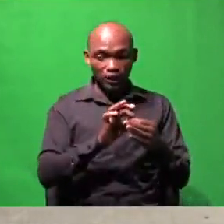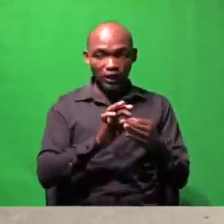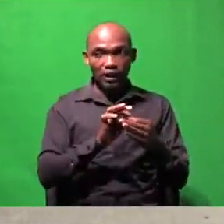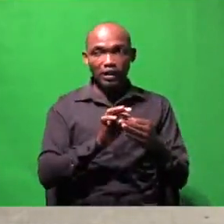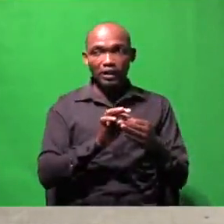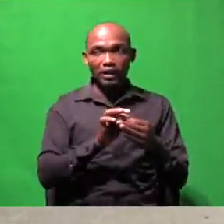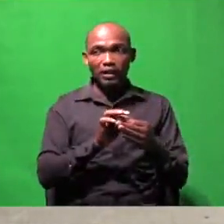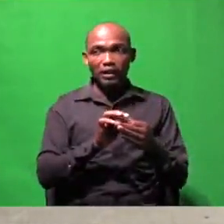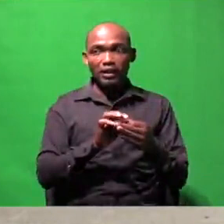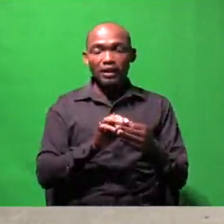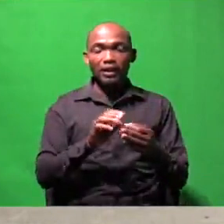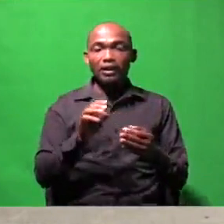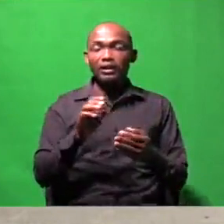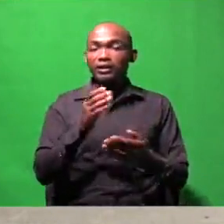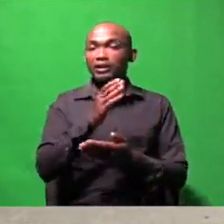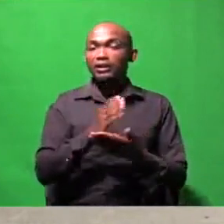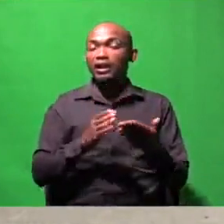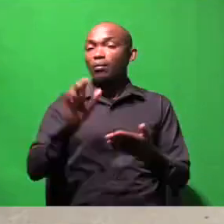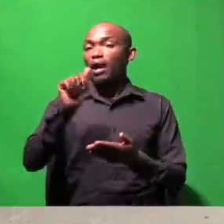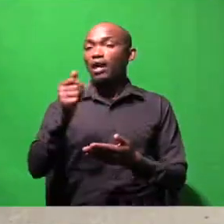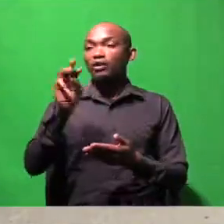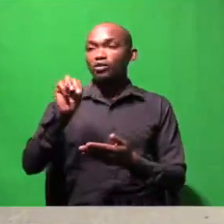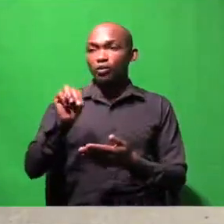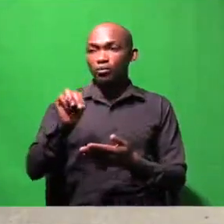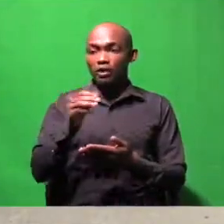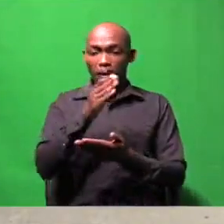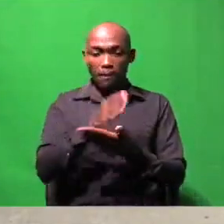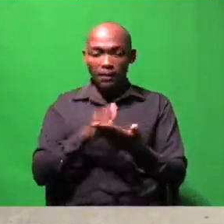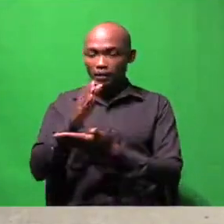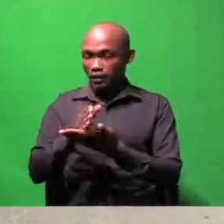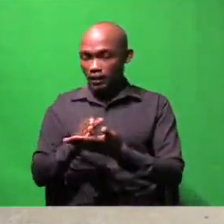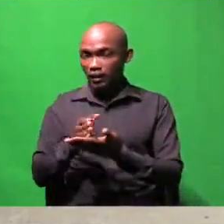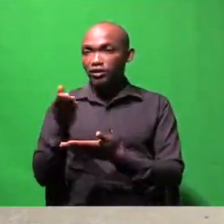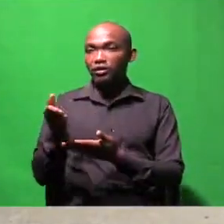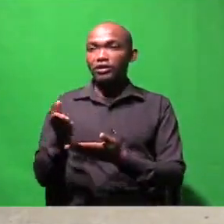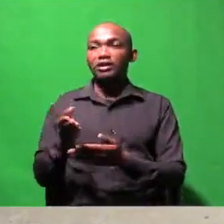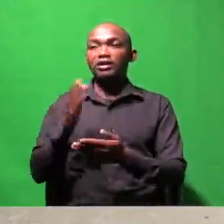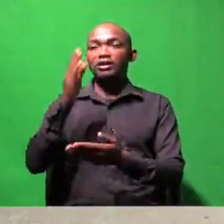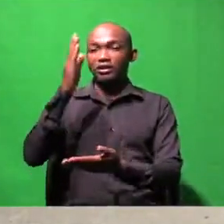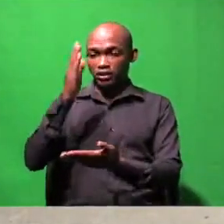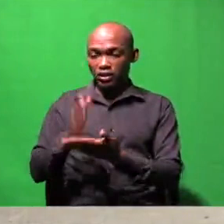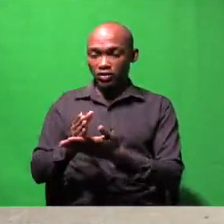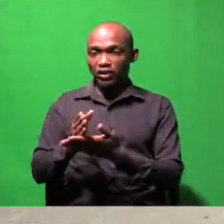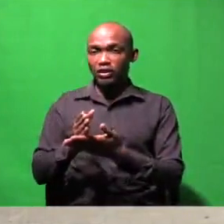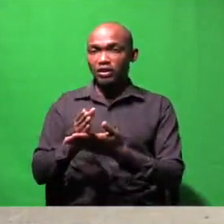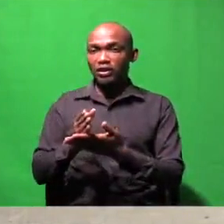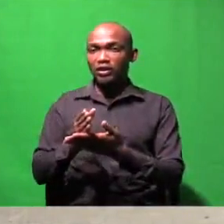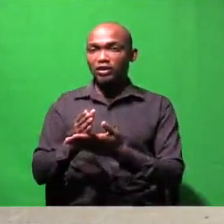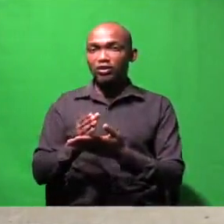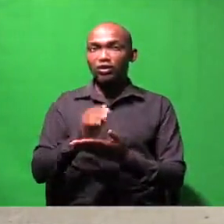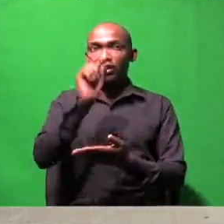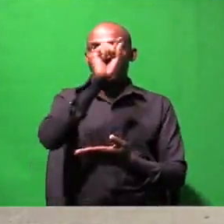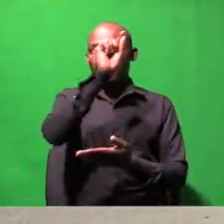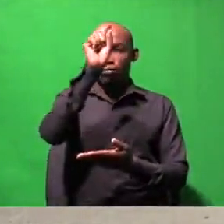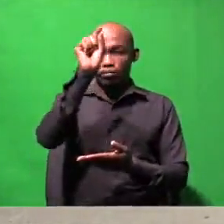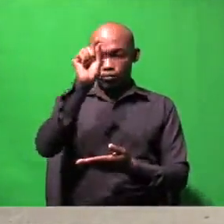think this one could be correct one. So I just want to show, to indicate